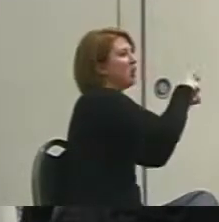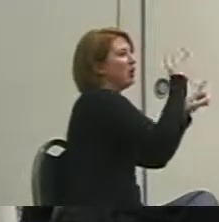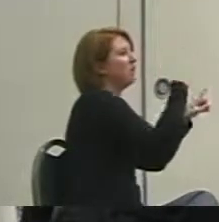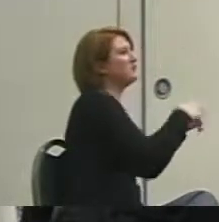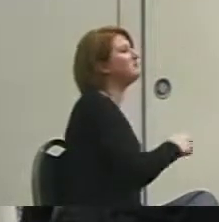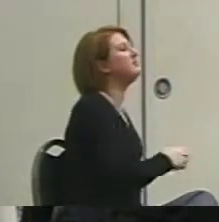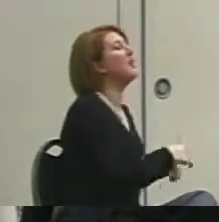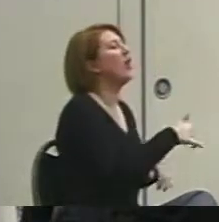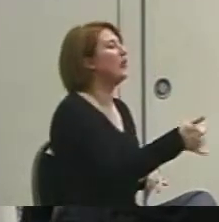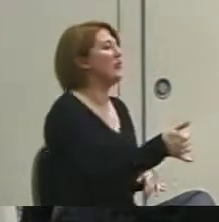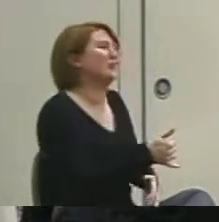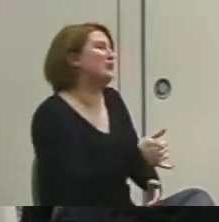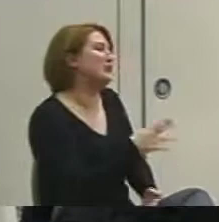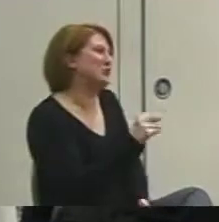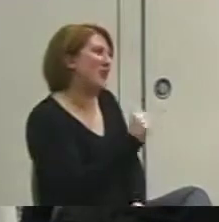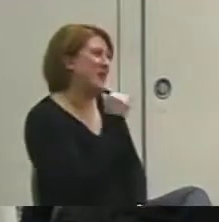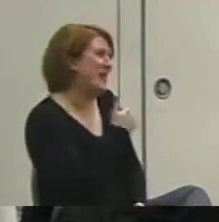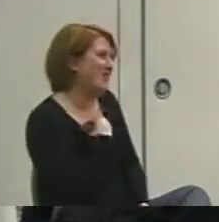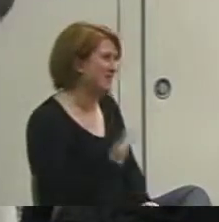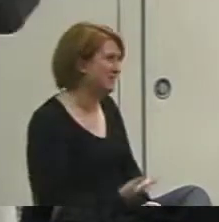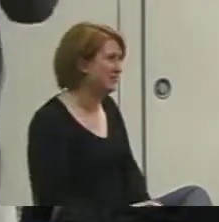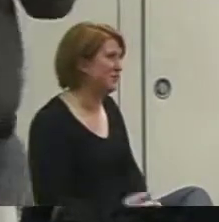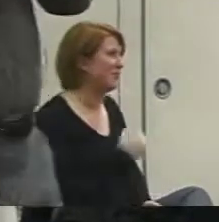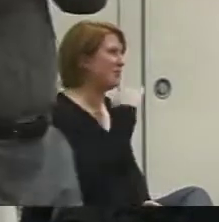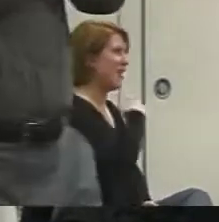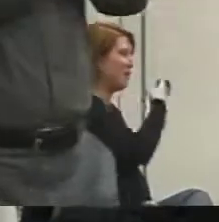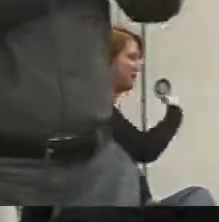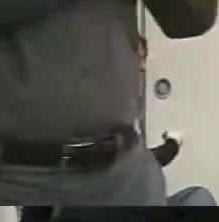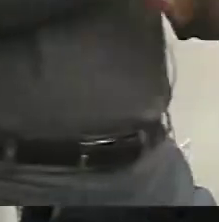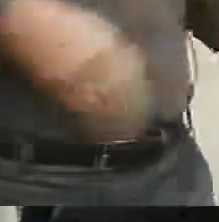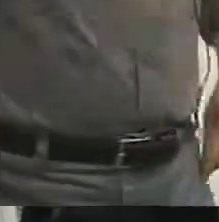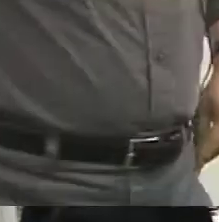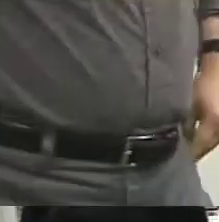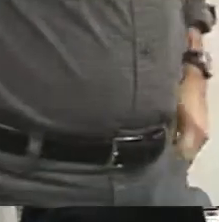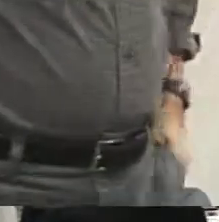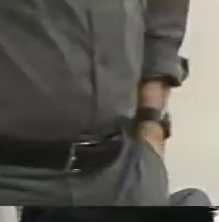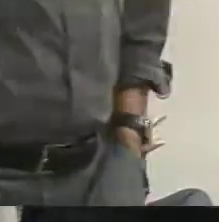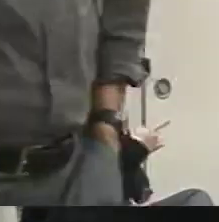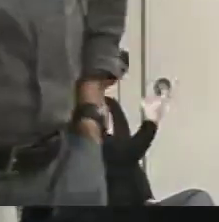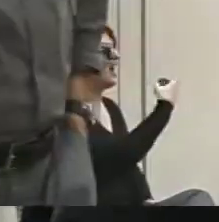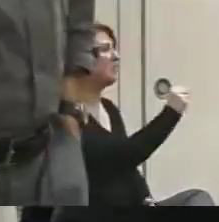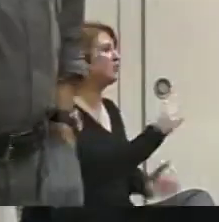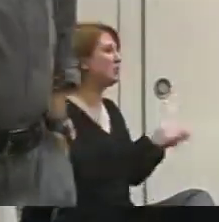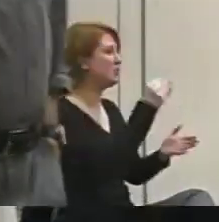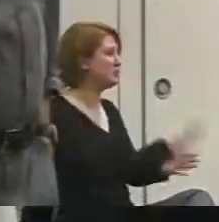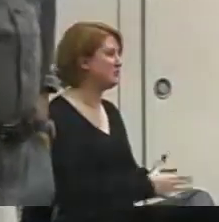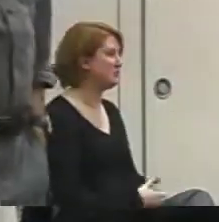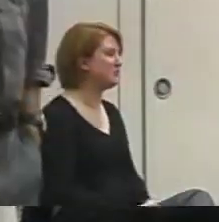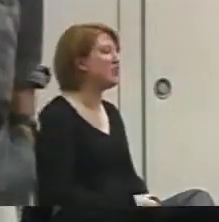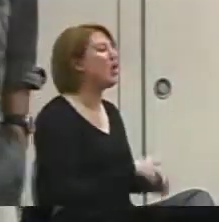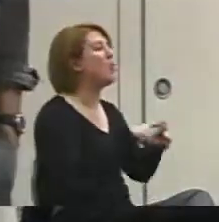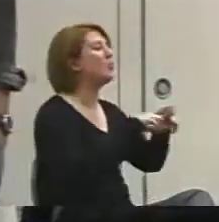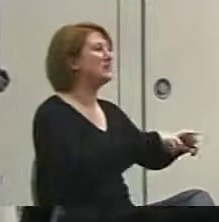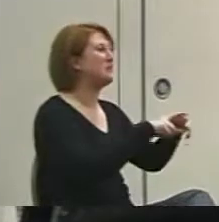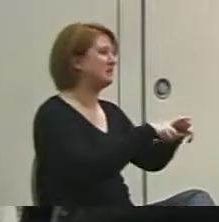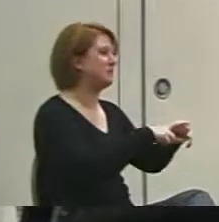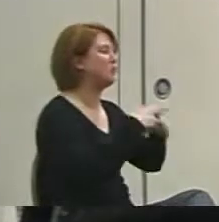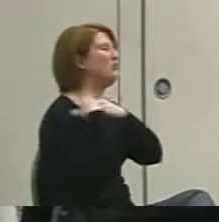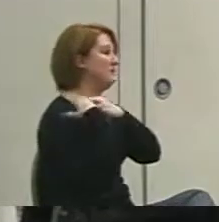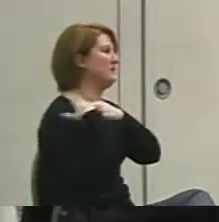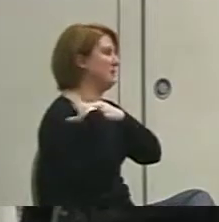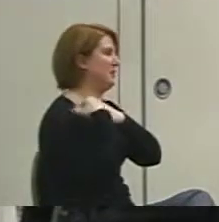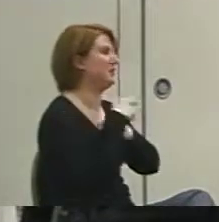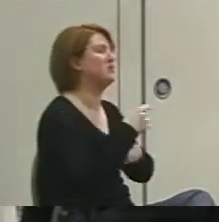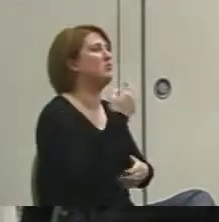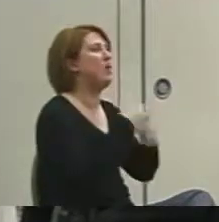it, no, I don't have it. So it happens to multiple, it's a high school student. Right. So responsibility is a real issue, and it's affecting